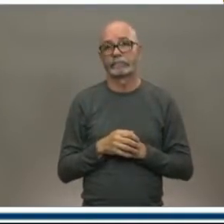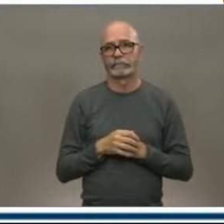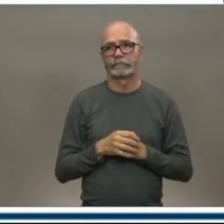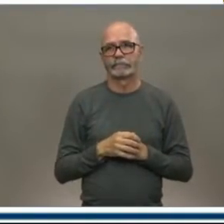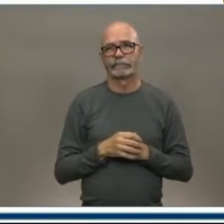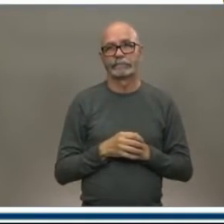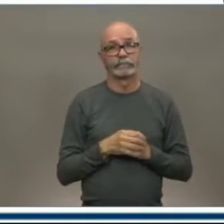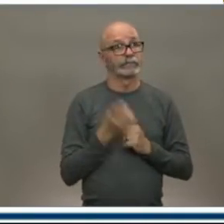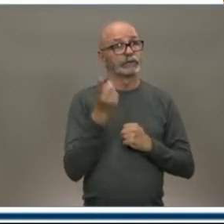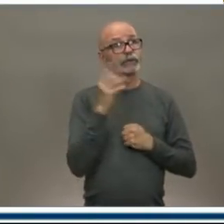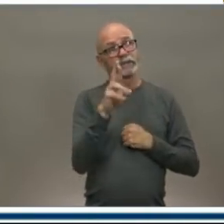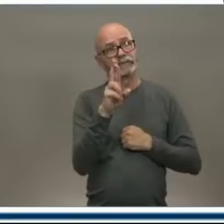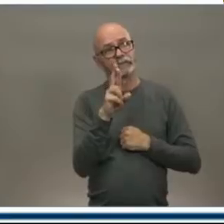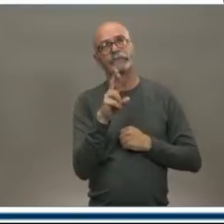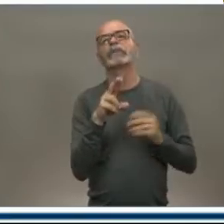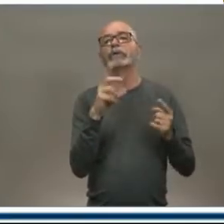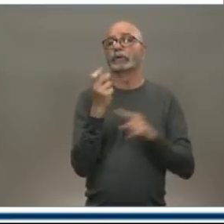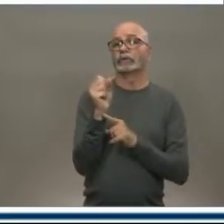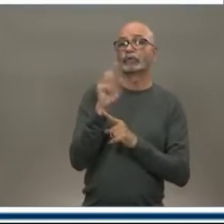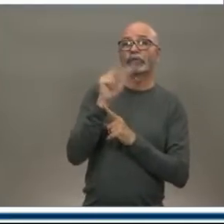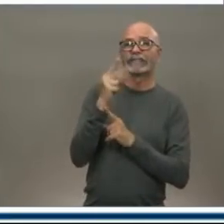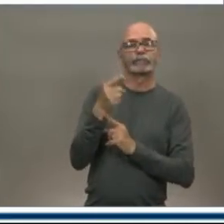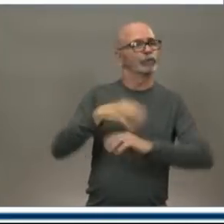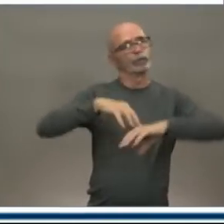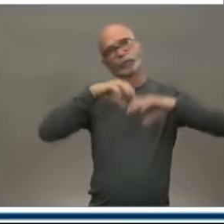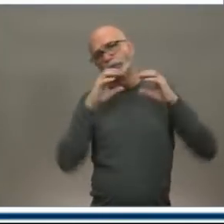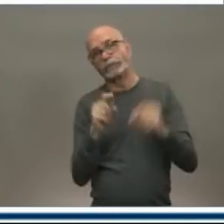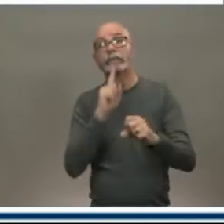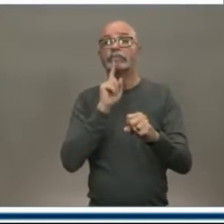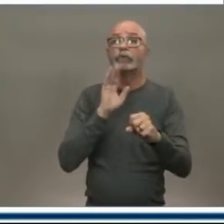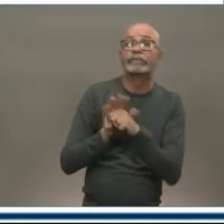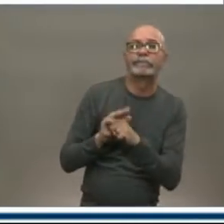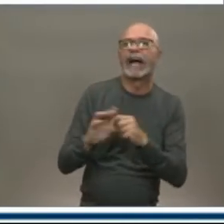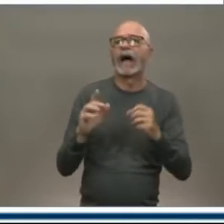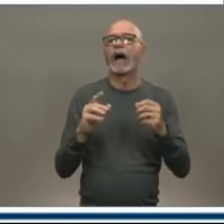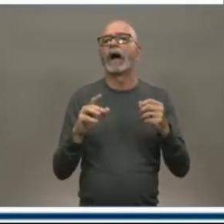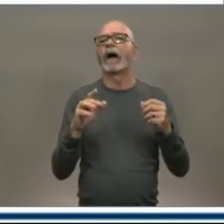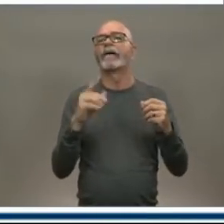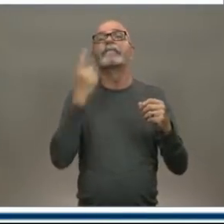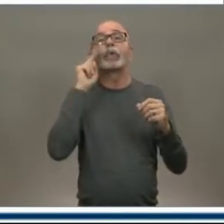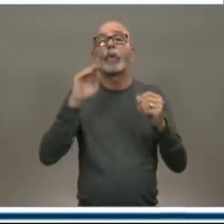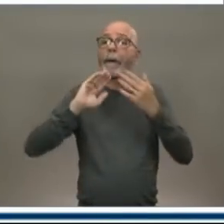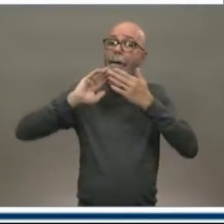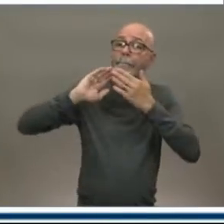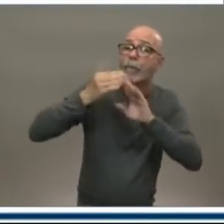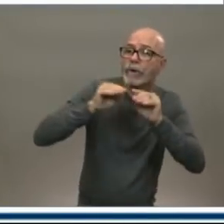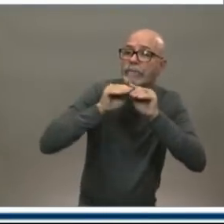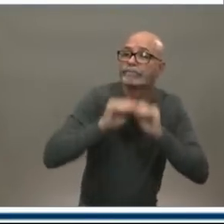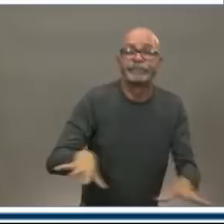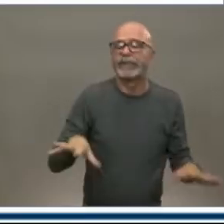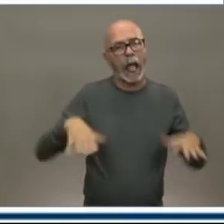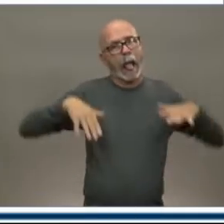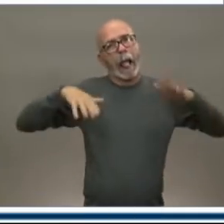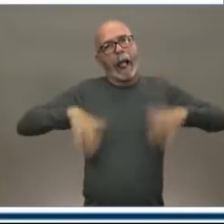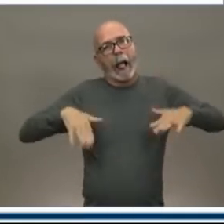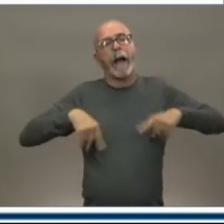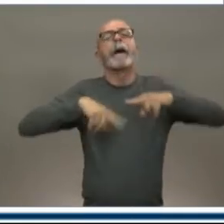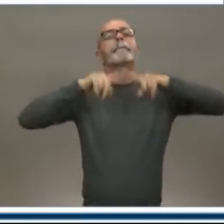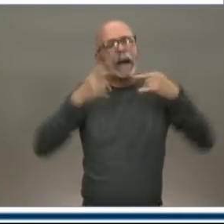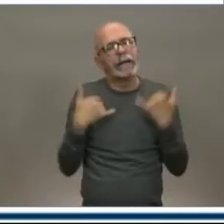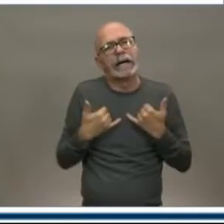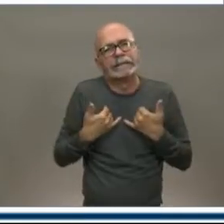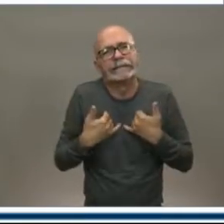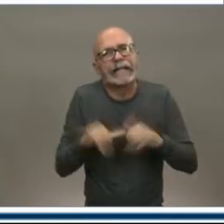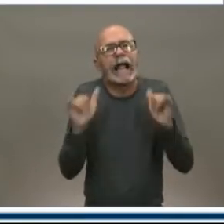no signs of community spread in our province. I am still concerned about the number of cases of COVID creeping up. And just as Pat is wondering at the